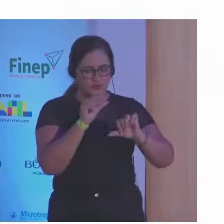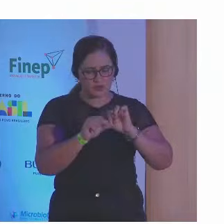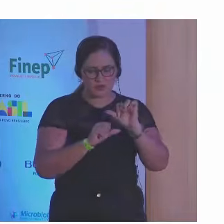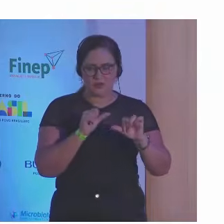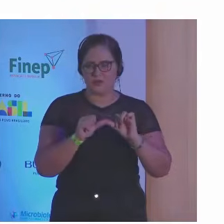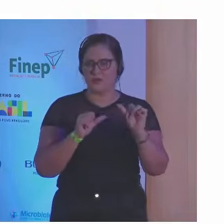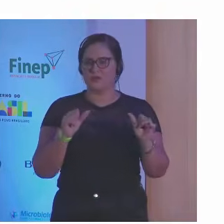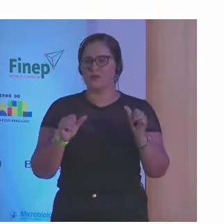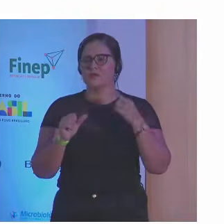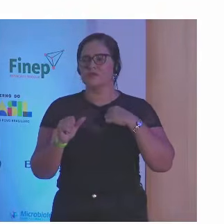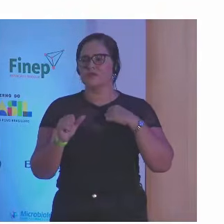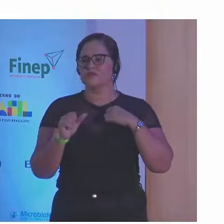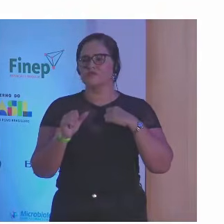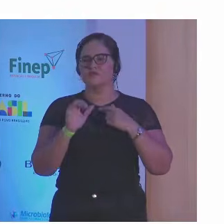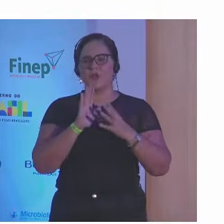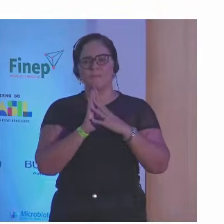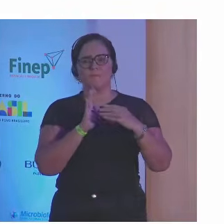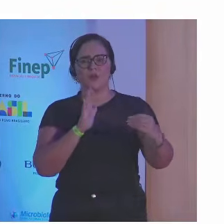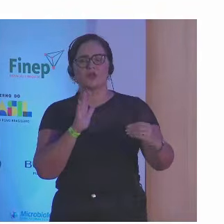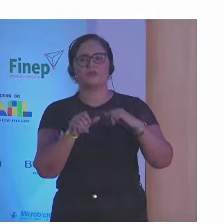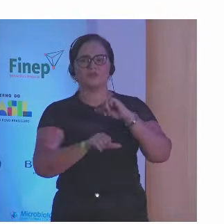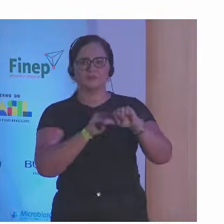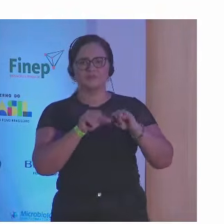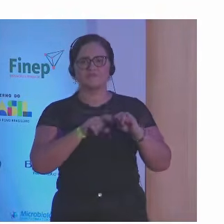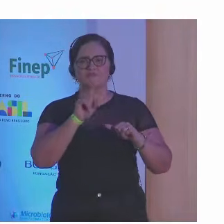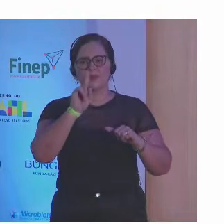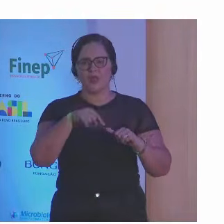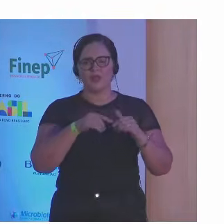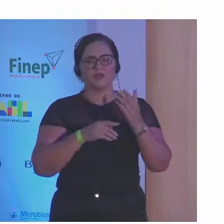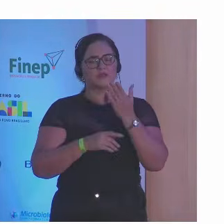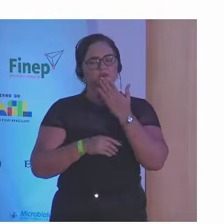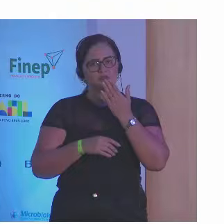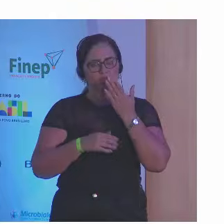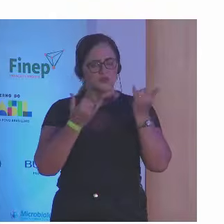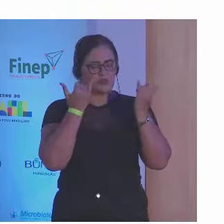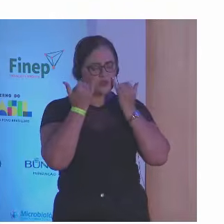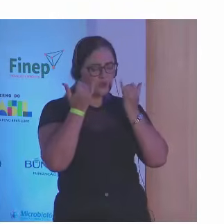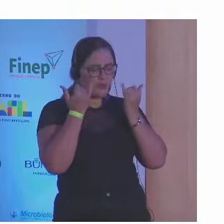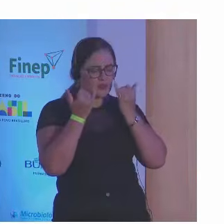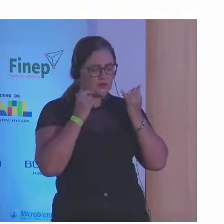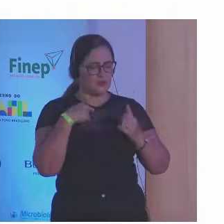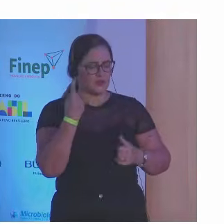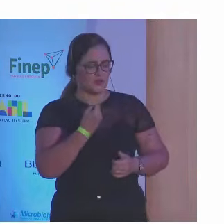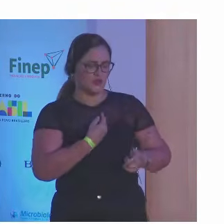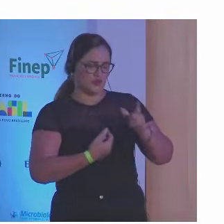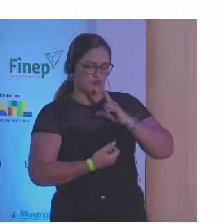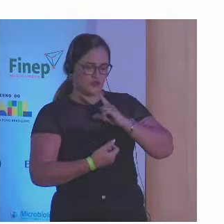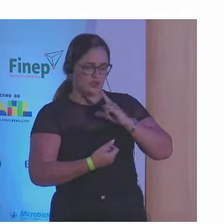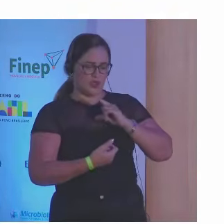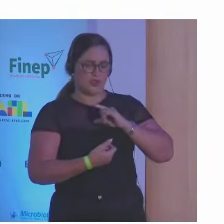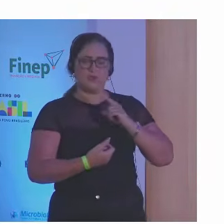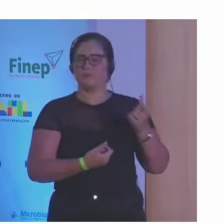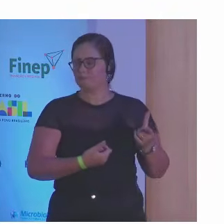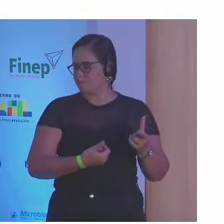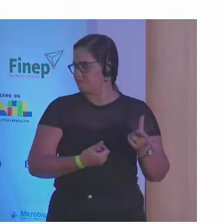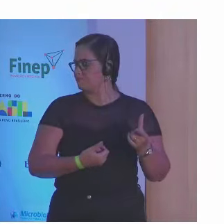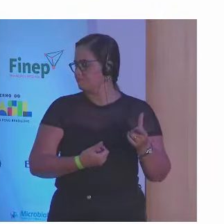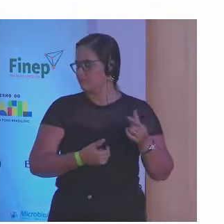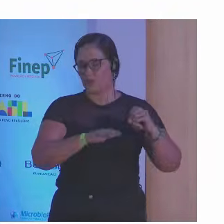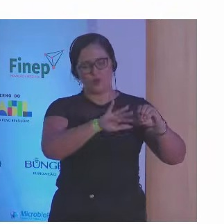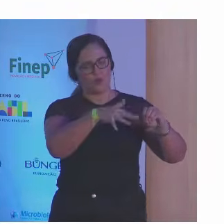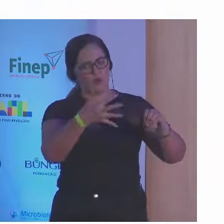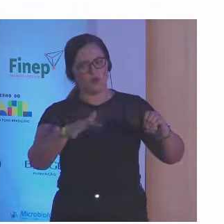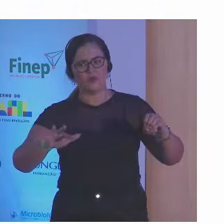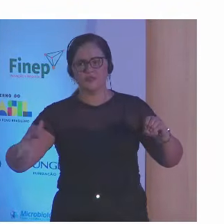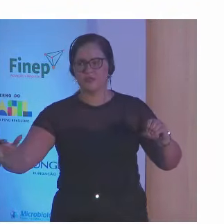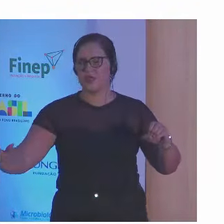numerical models. So this was this kind of information with a loose, quiet ocean. I mean, if you follow the color line, you have